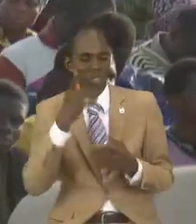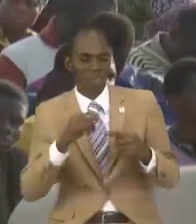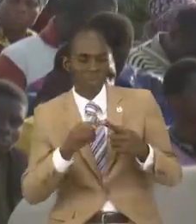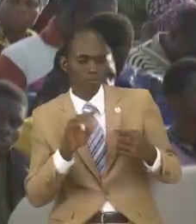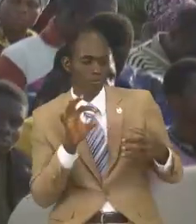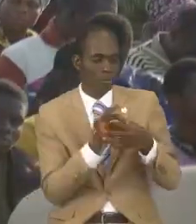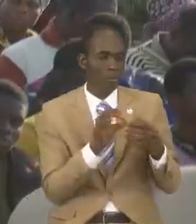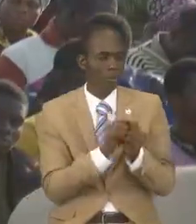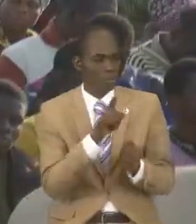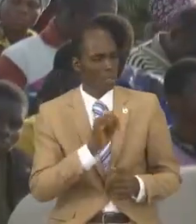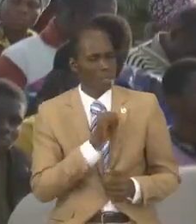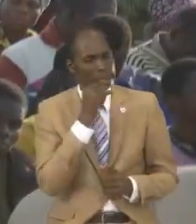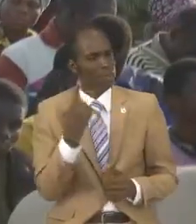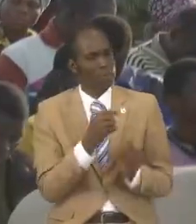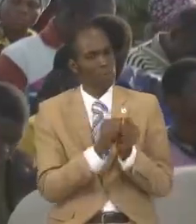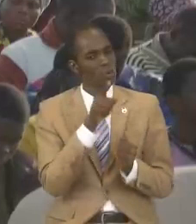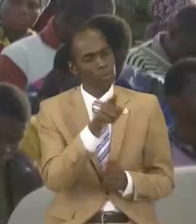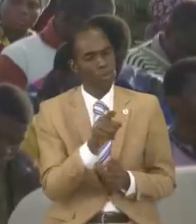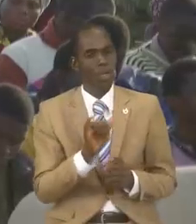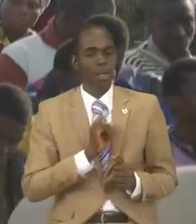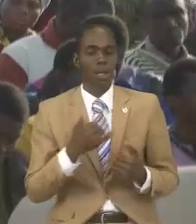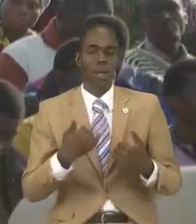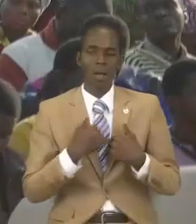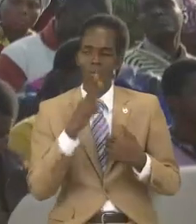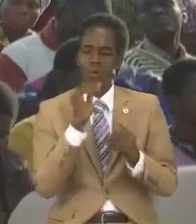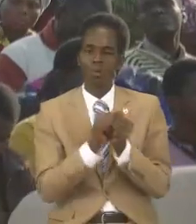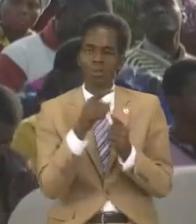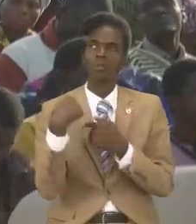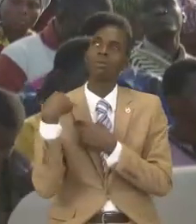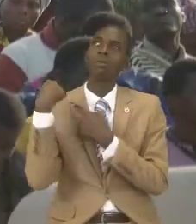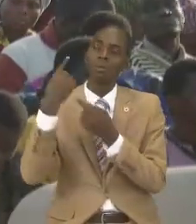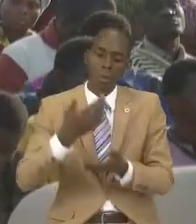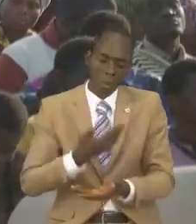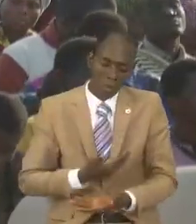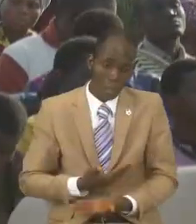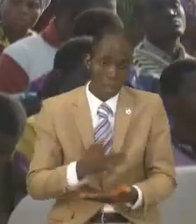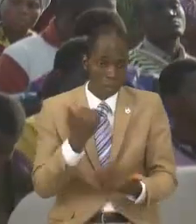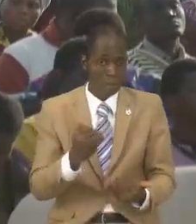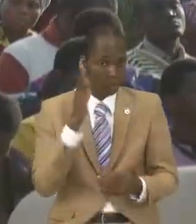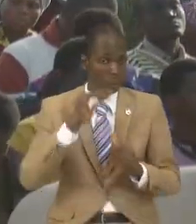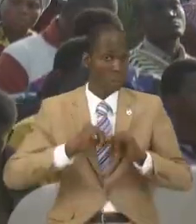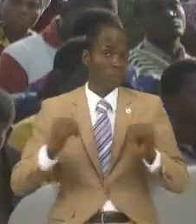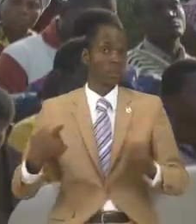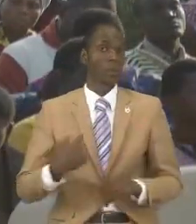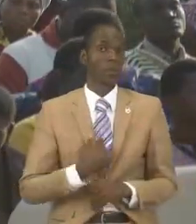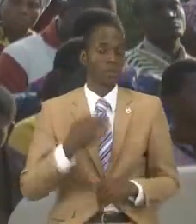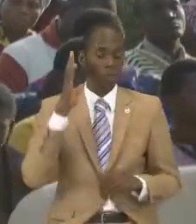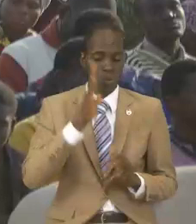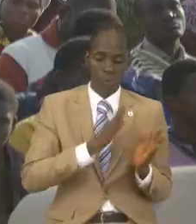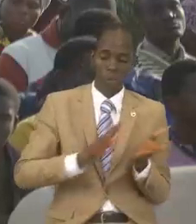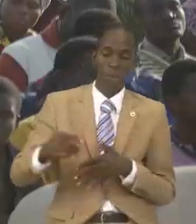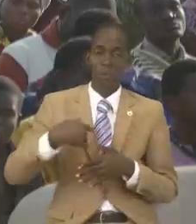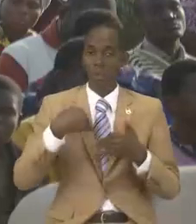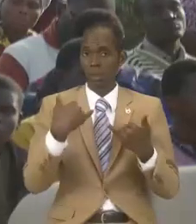you, always with you. I've been with you since birth. Are you going to deny me and disown me now?